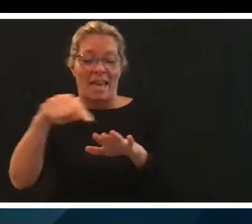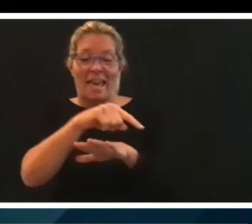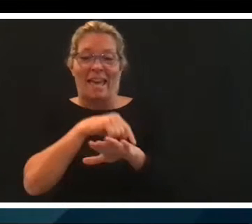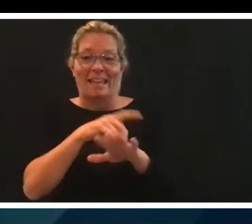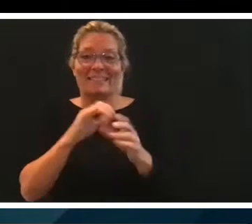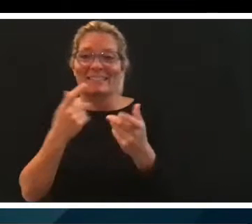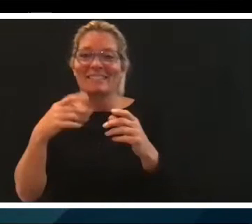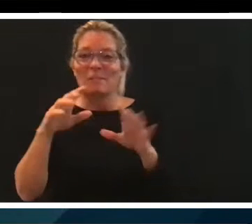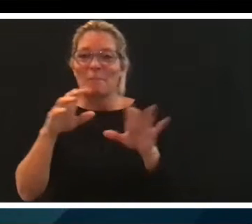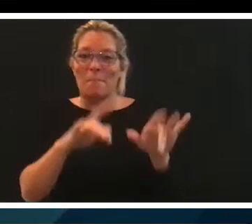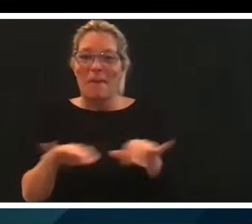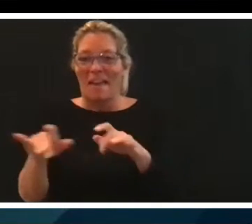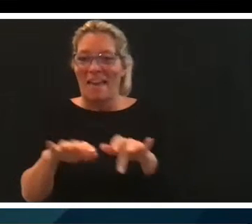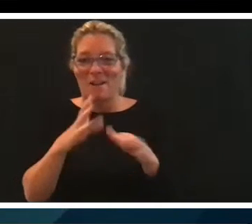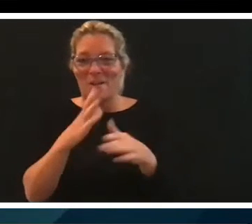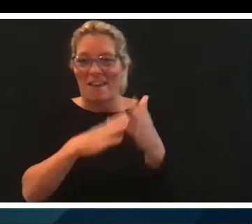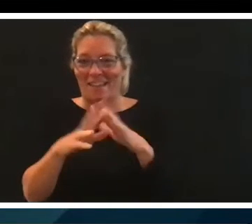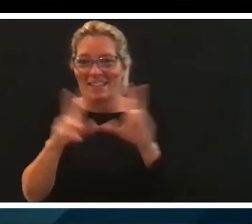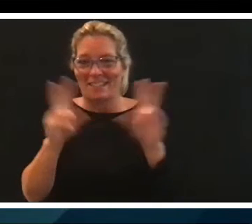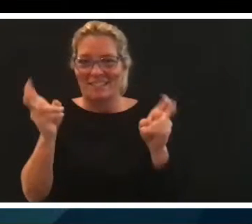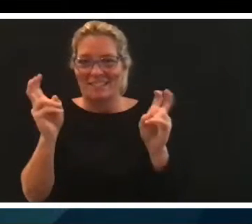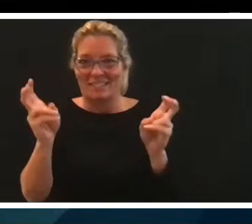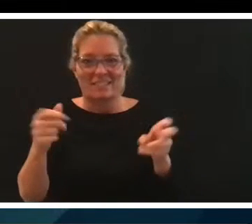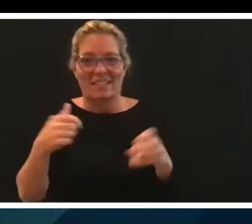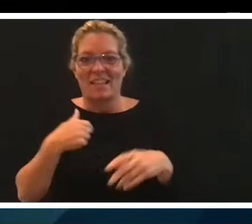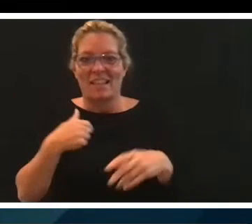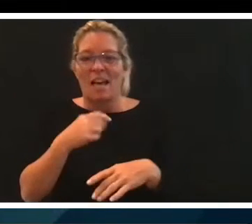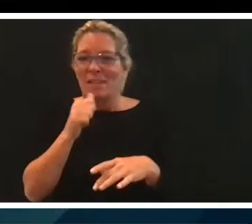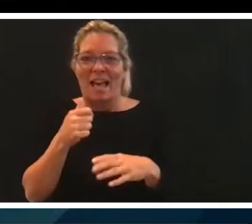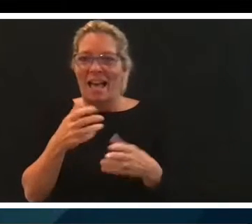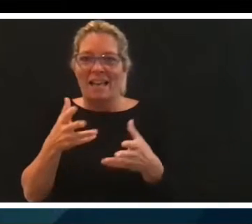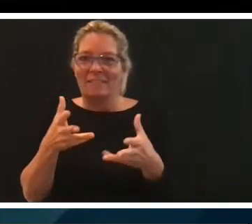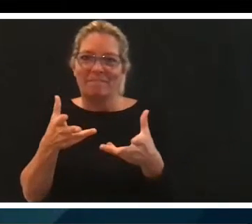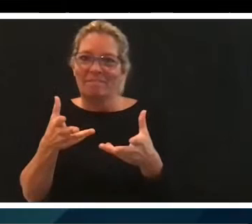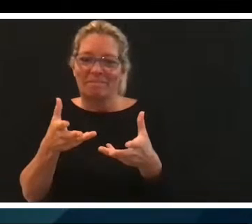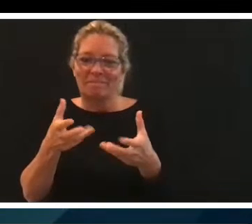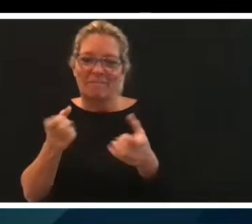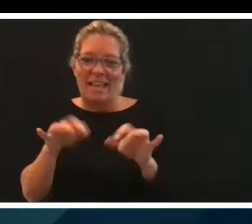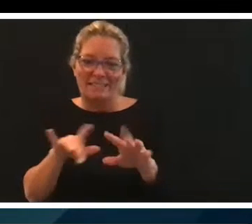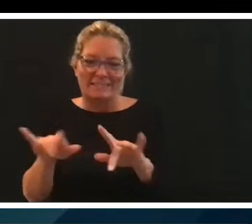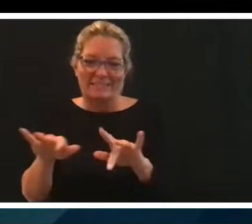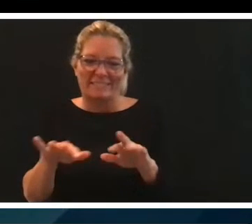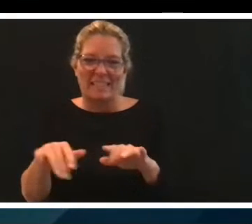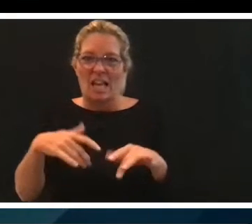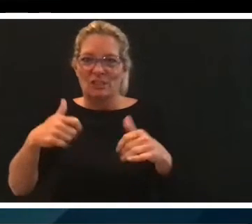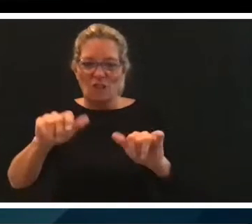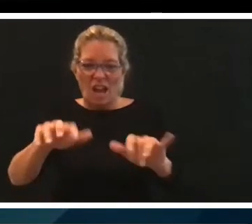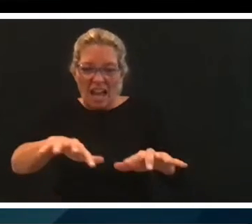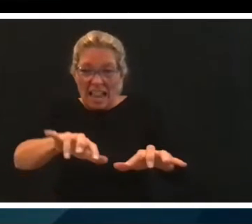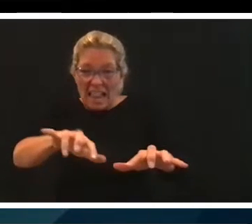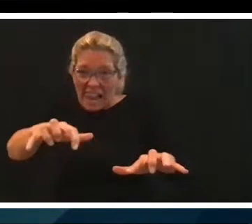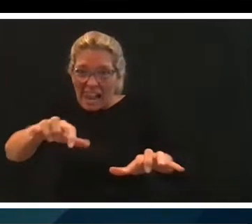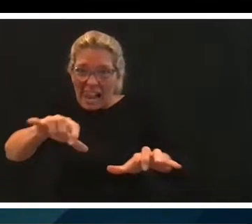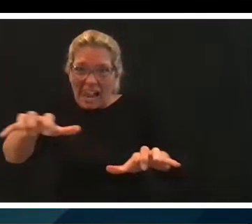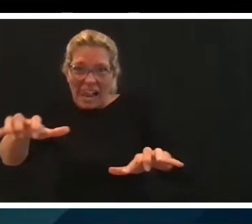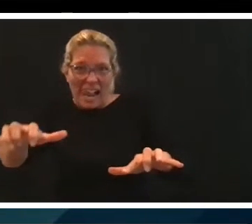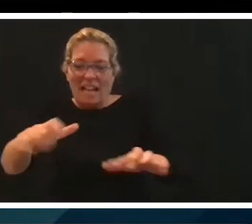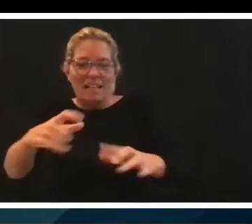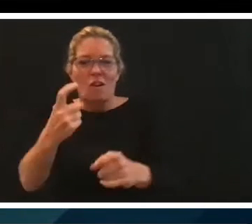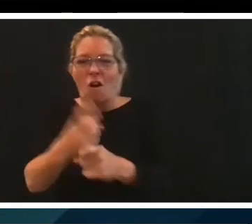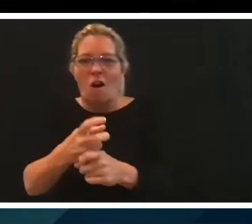the couple times I've ever sat in front of a piano trying to reach the keys that I imagine you're supposed to be able to reach are not easy for me.